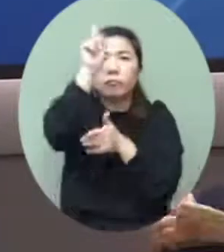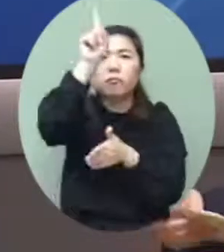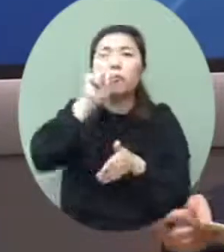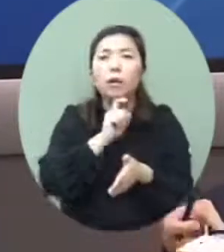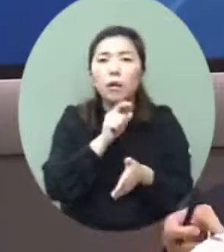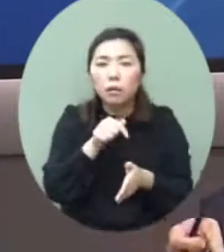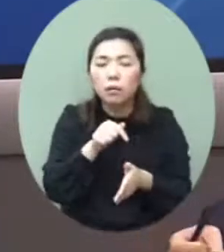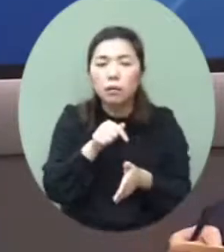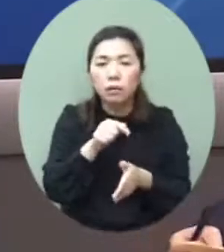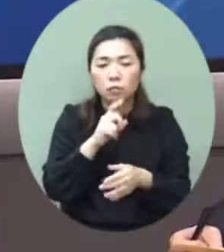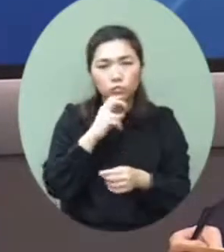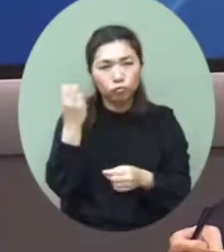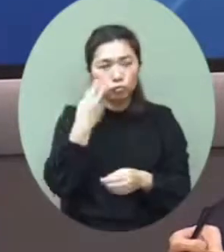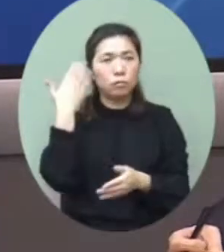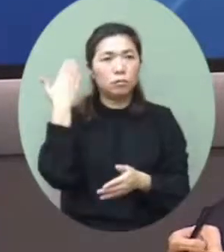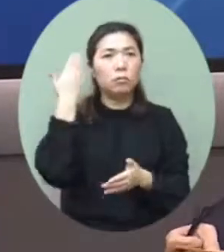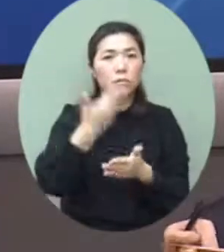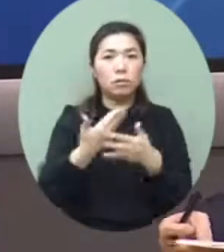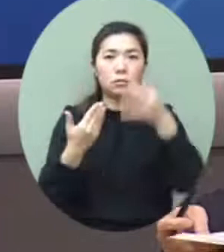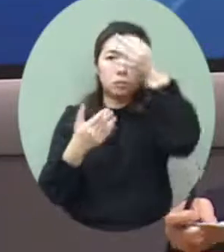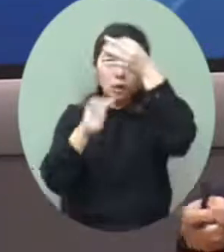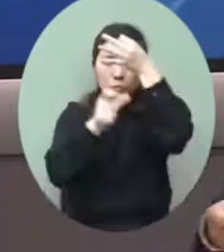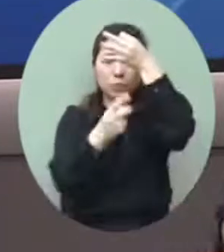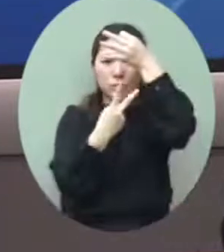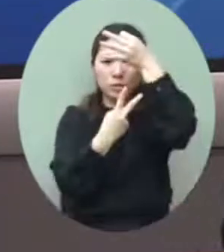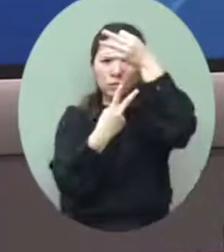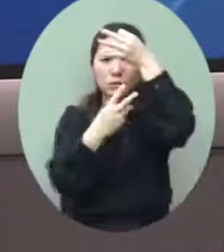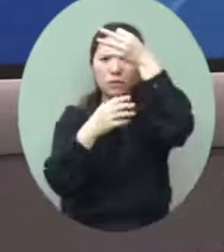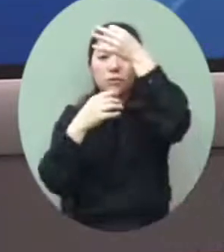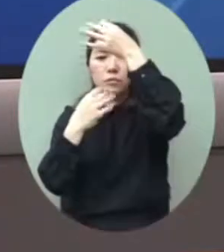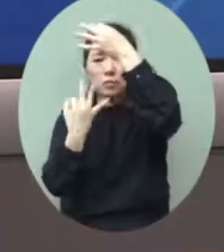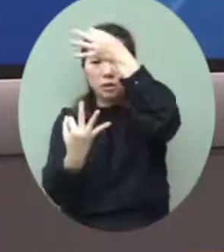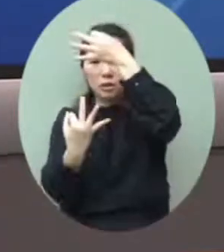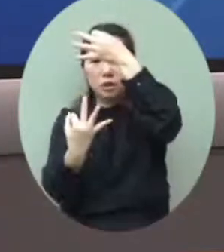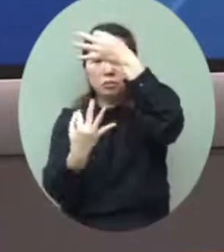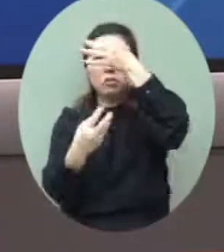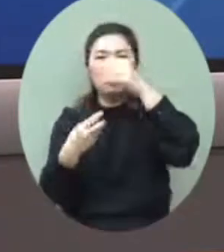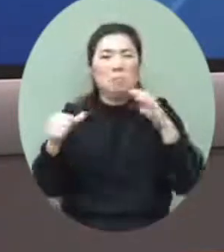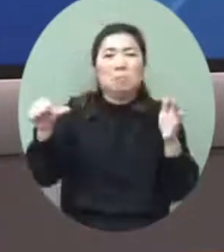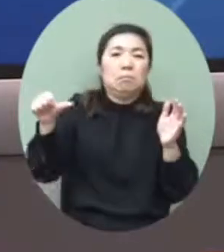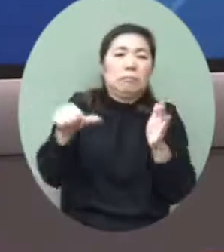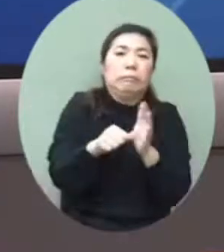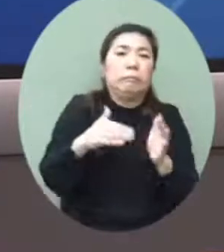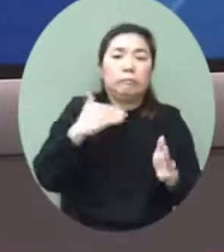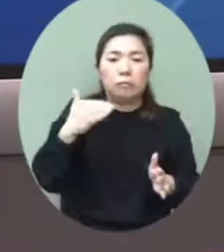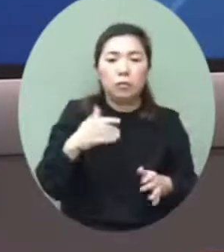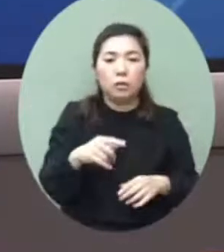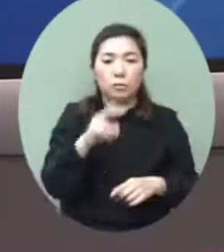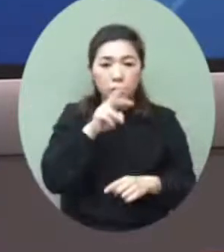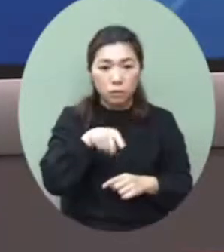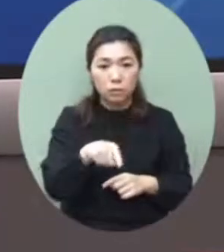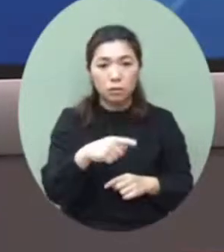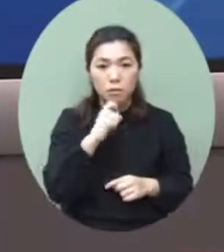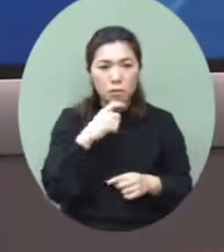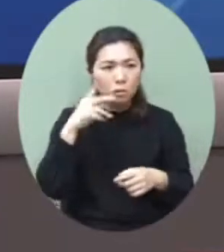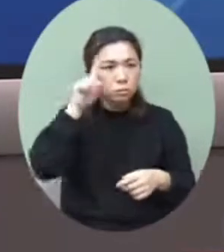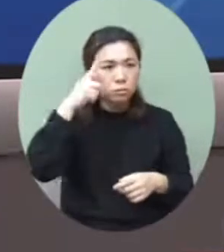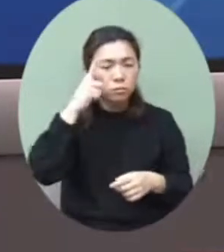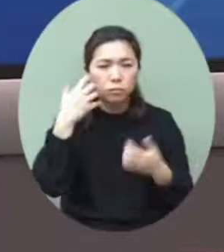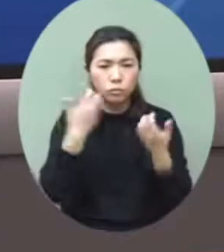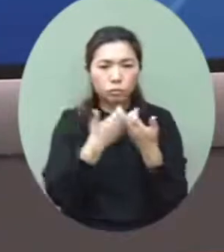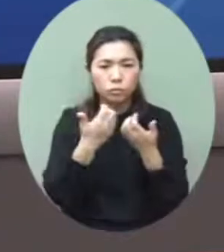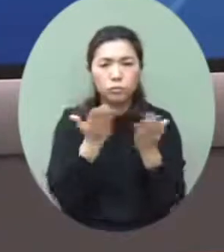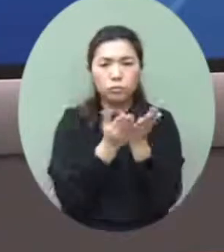We saw a rising trend in the pandemic from the 21st to 22nd of February, and we saw a